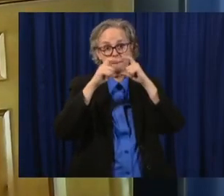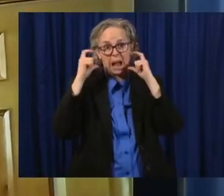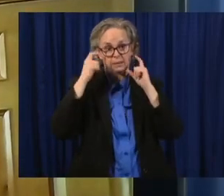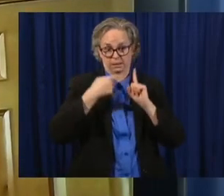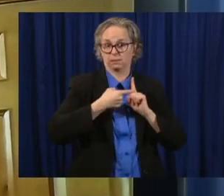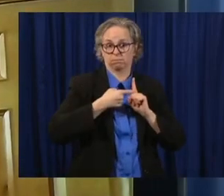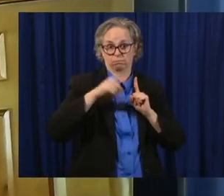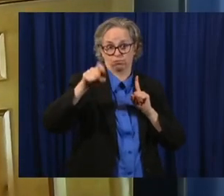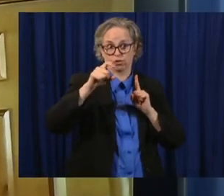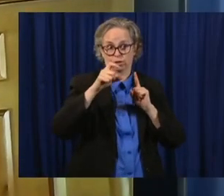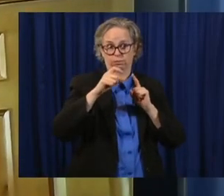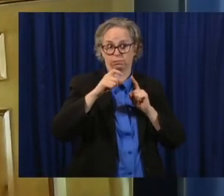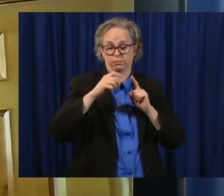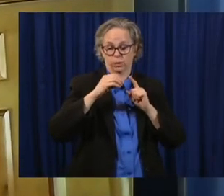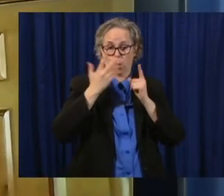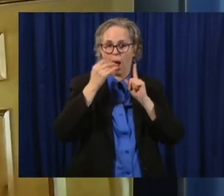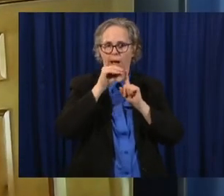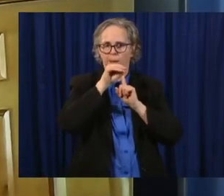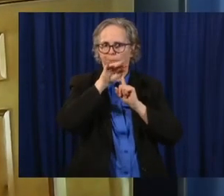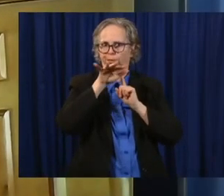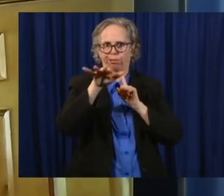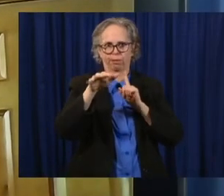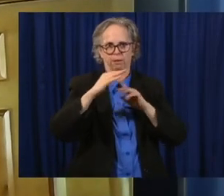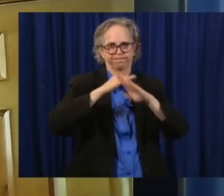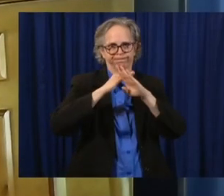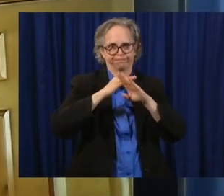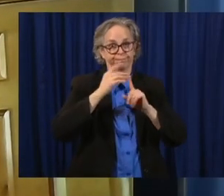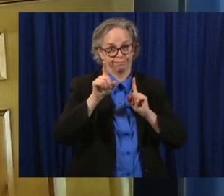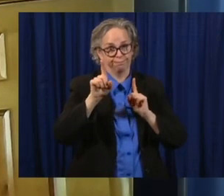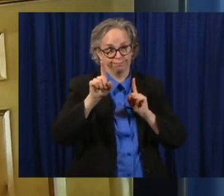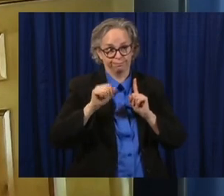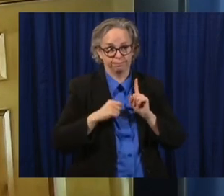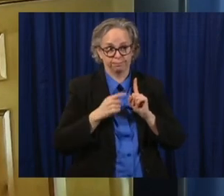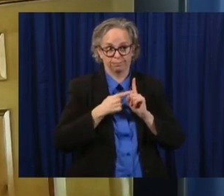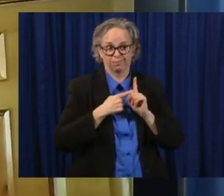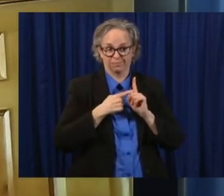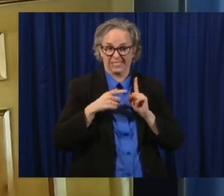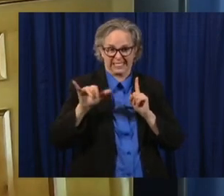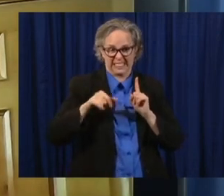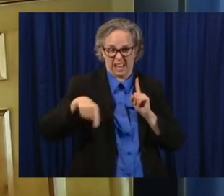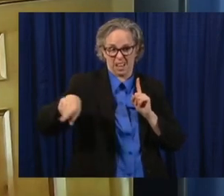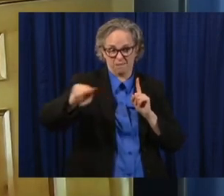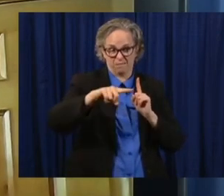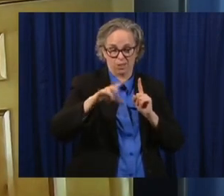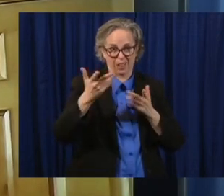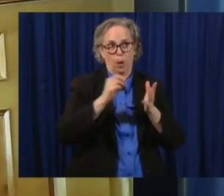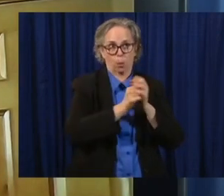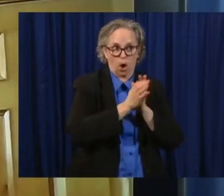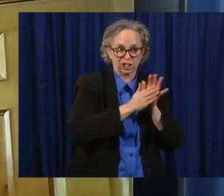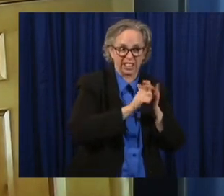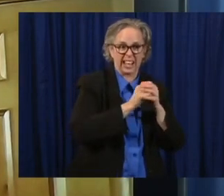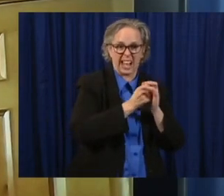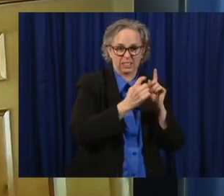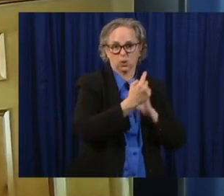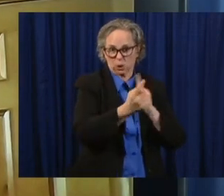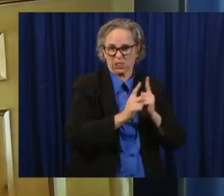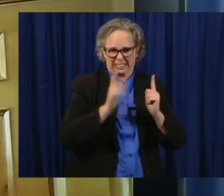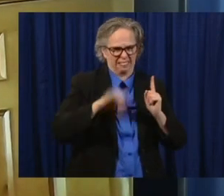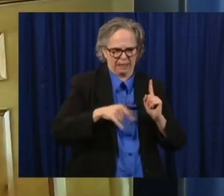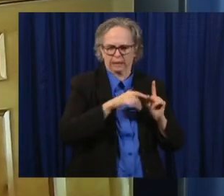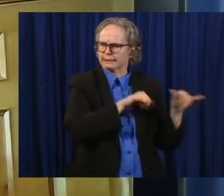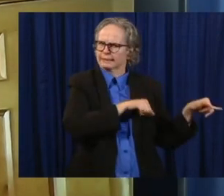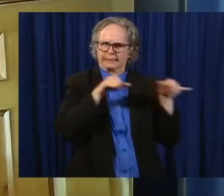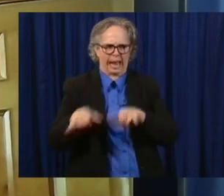that he has to anybody else. And he should do all the things that you mentioned earlier in terms of washing his hands and the usual infection control